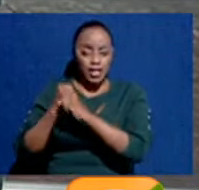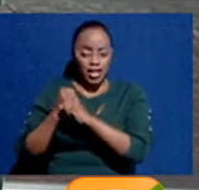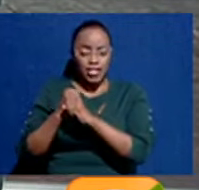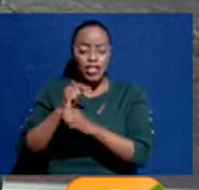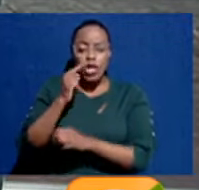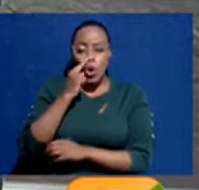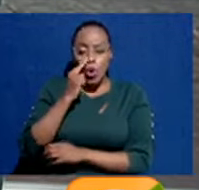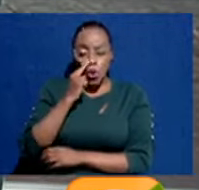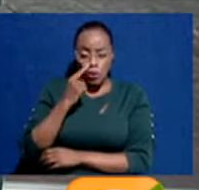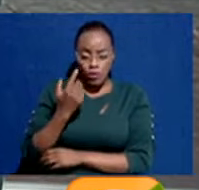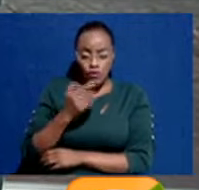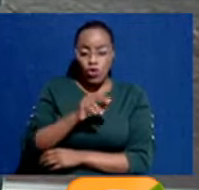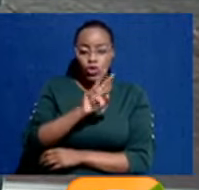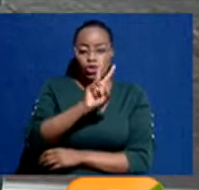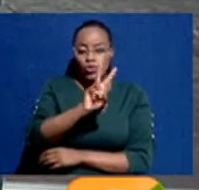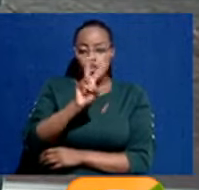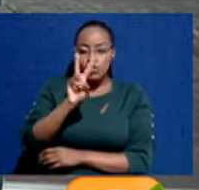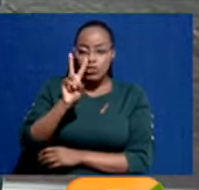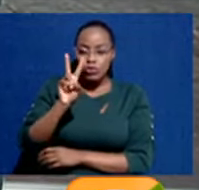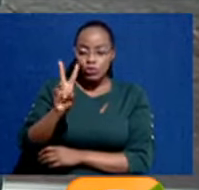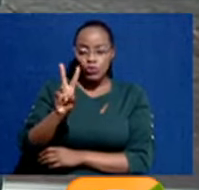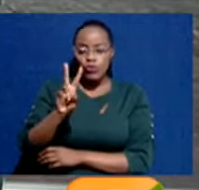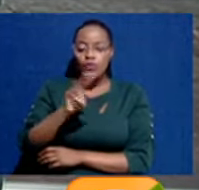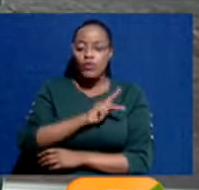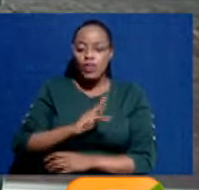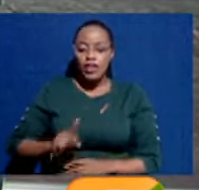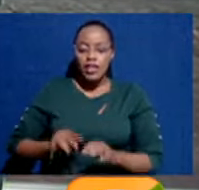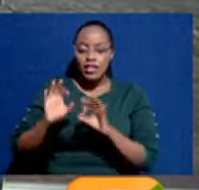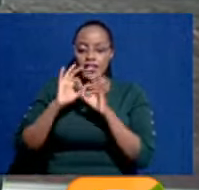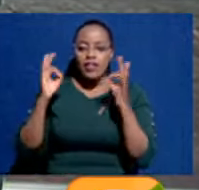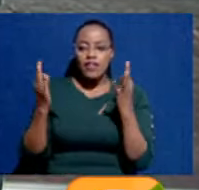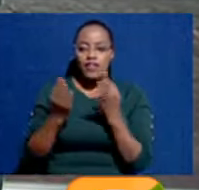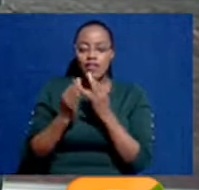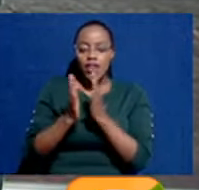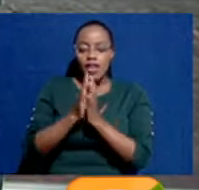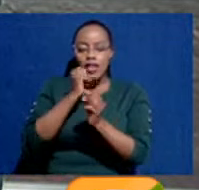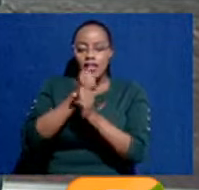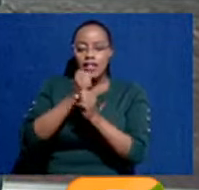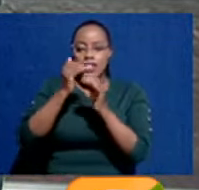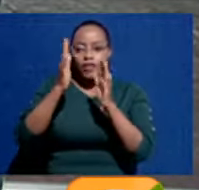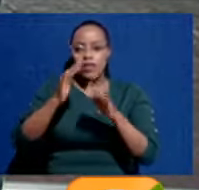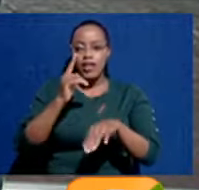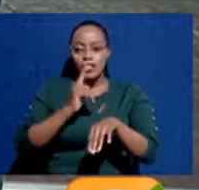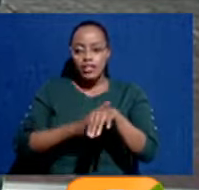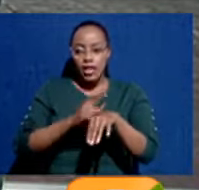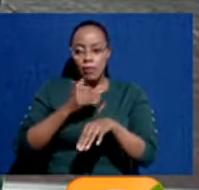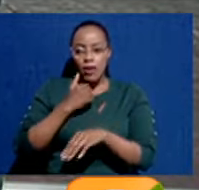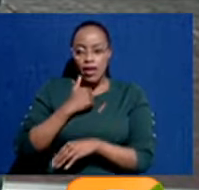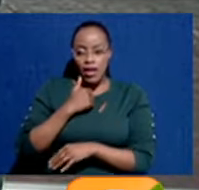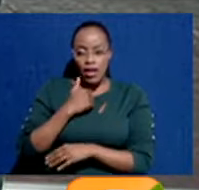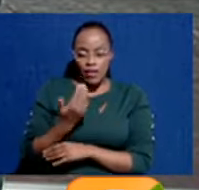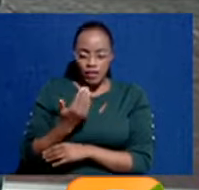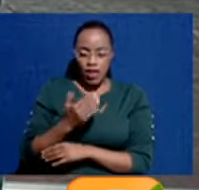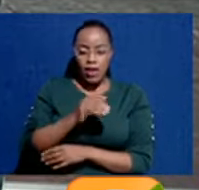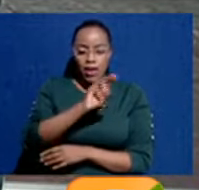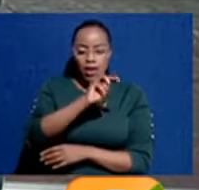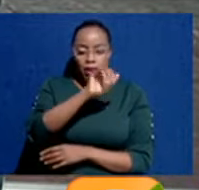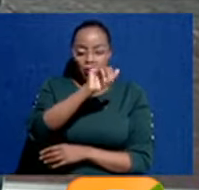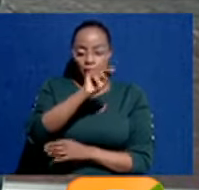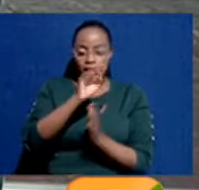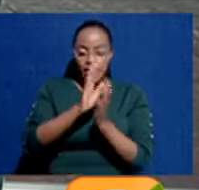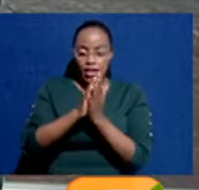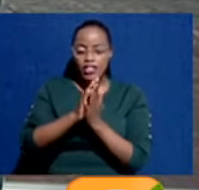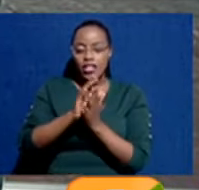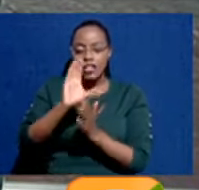the home to 24 emperors, their families and servants during the Ming and Qing dynasties, and it